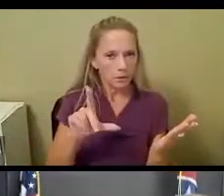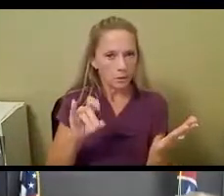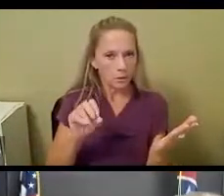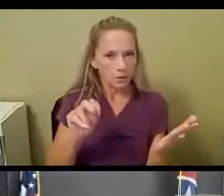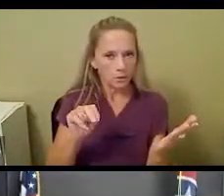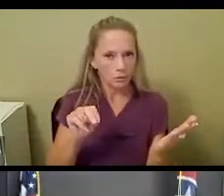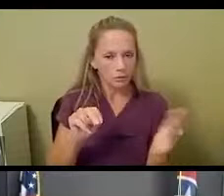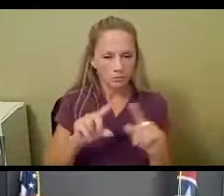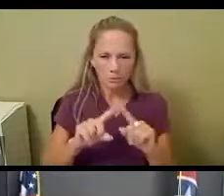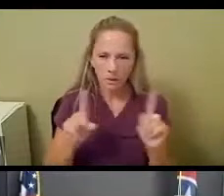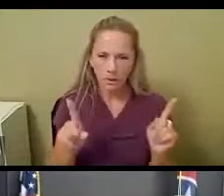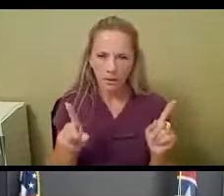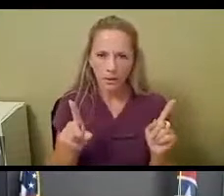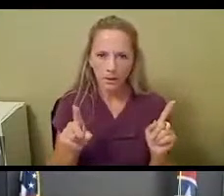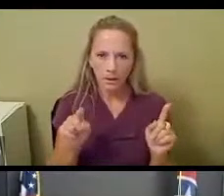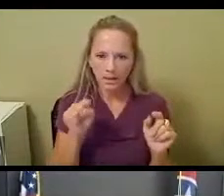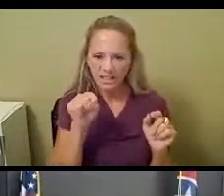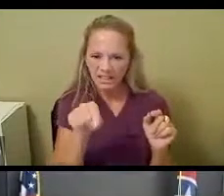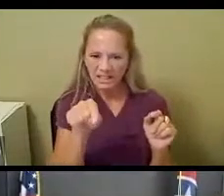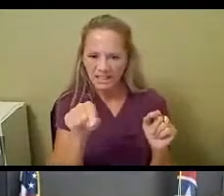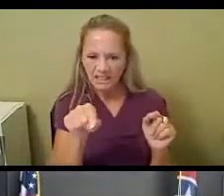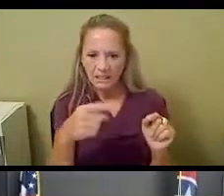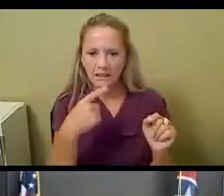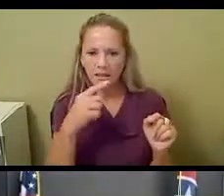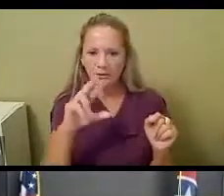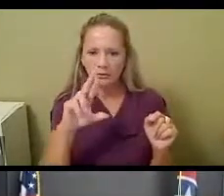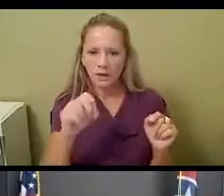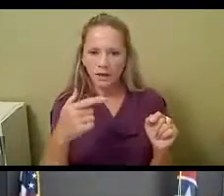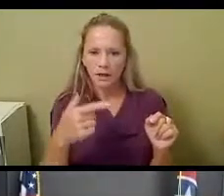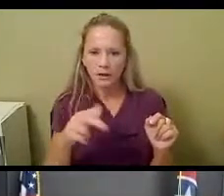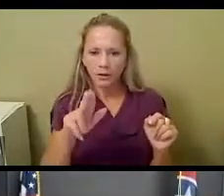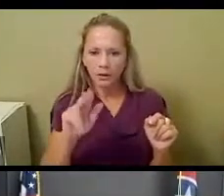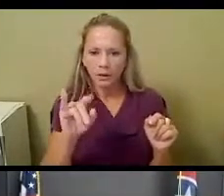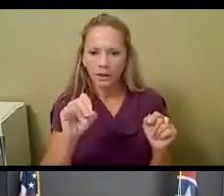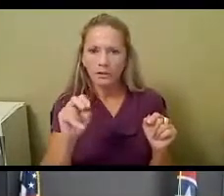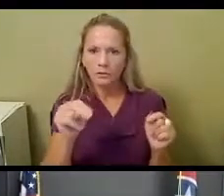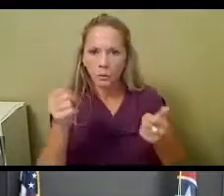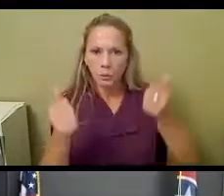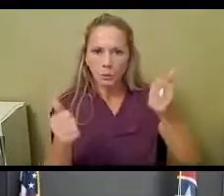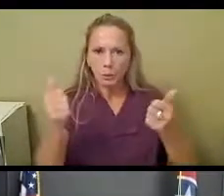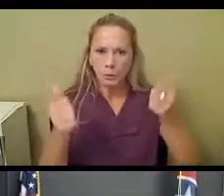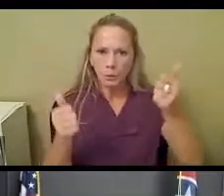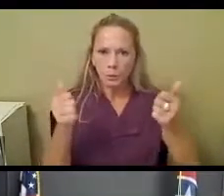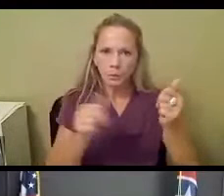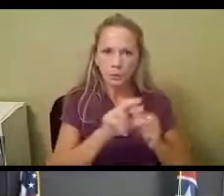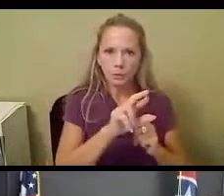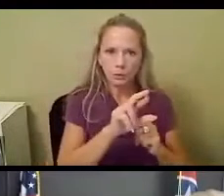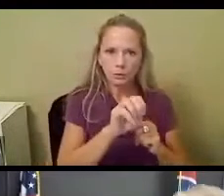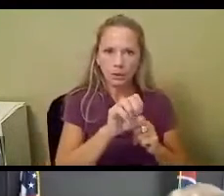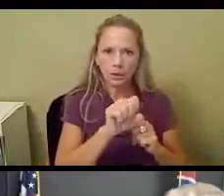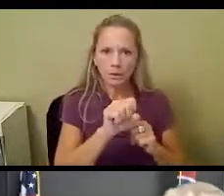then this says regulation. So is this a resolution or a regulation?